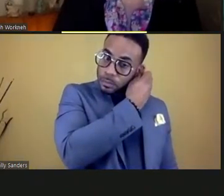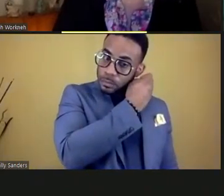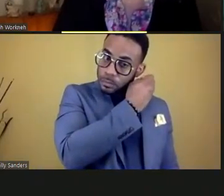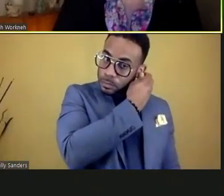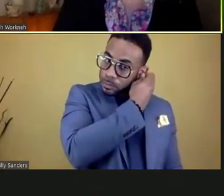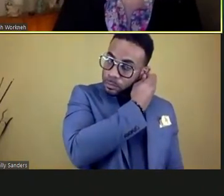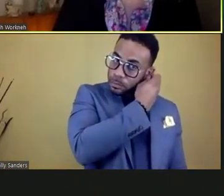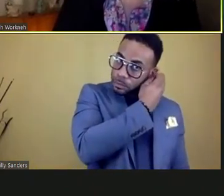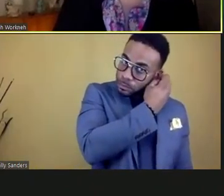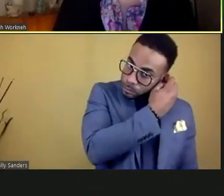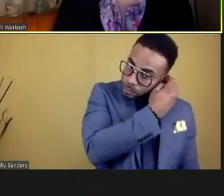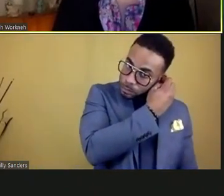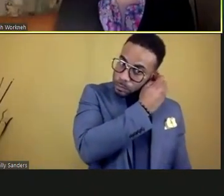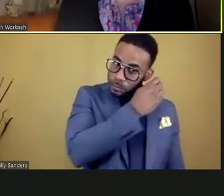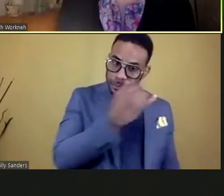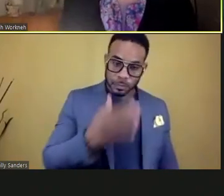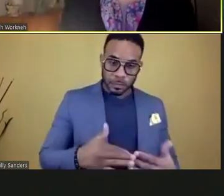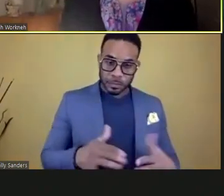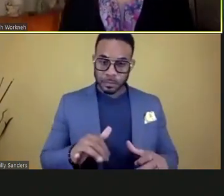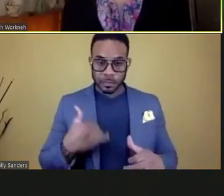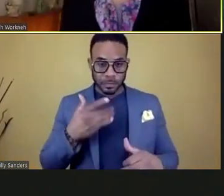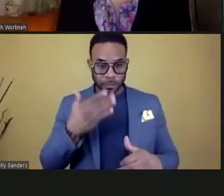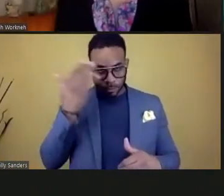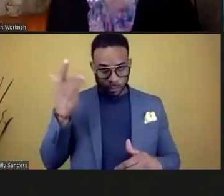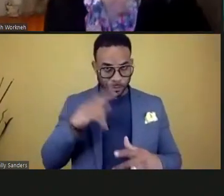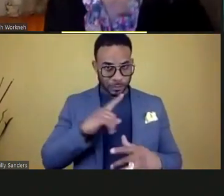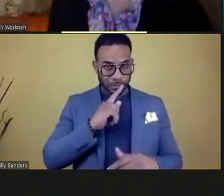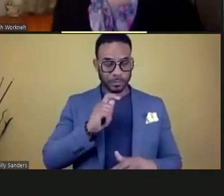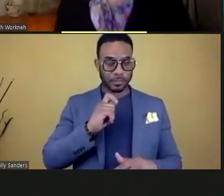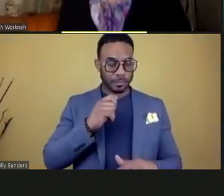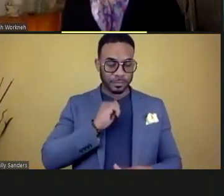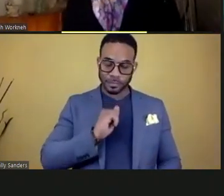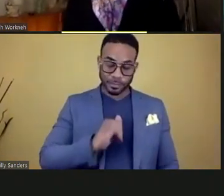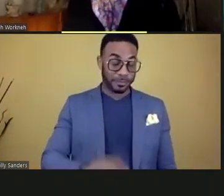Sorry. All right, no matter how many of these I do, I always forget to unmute myself.